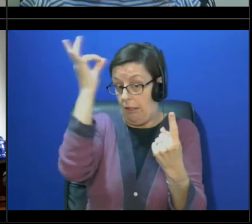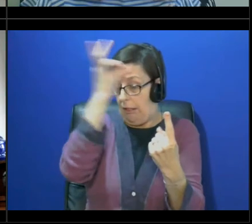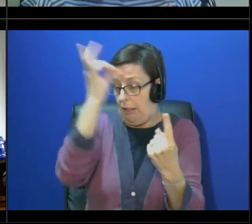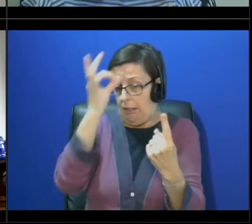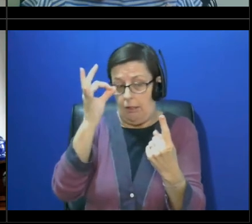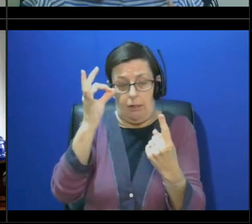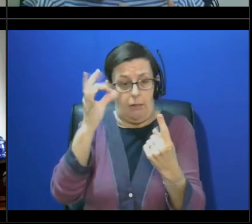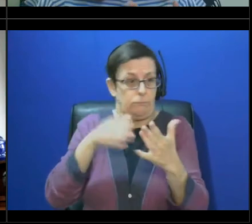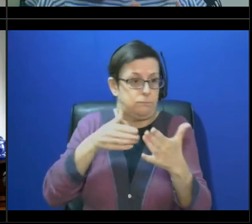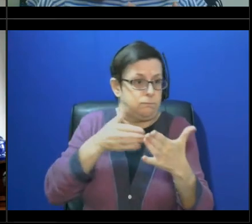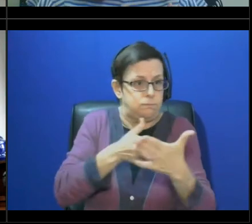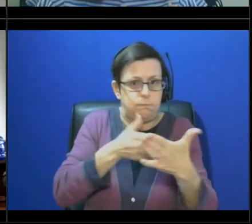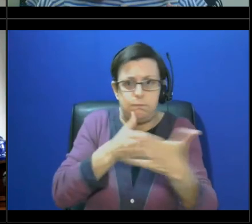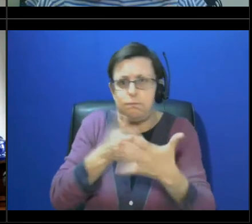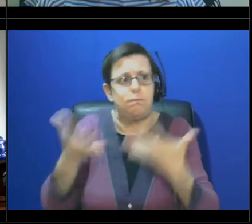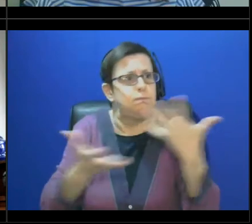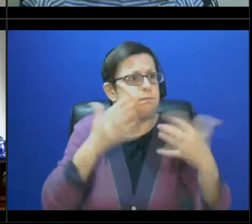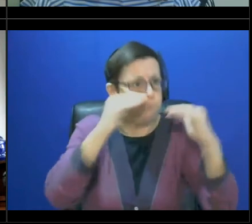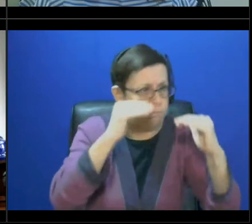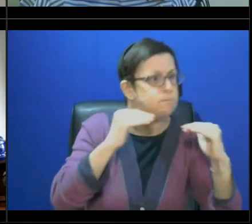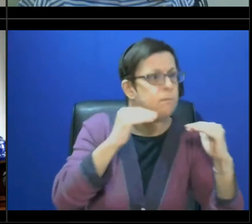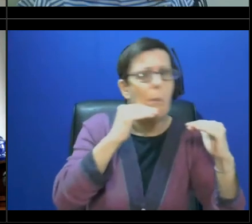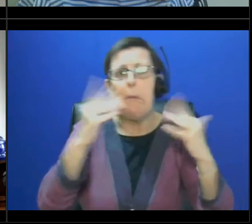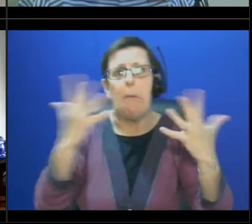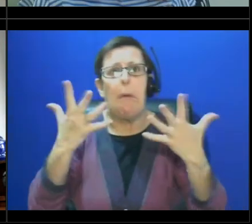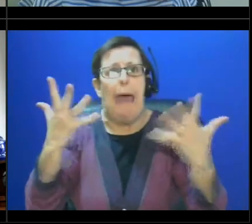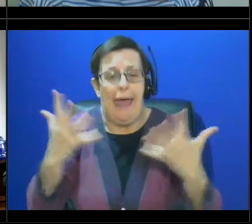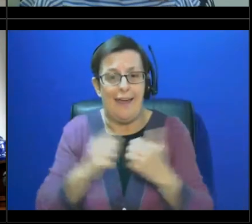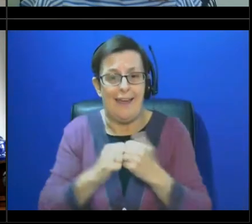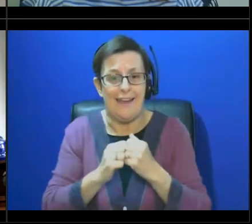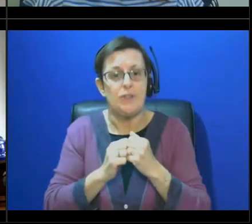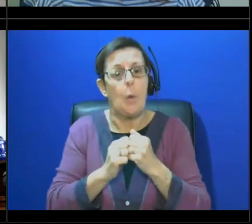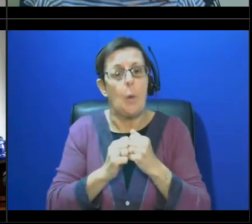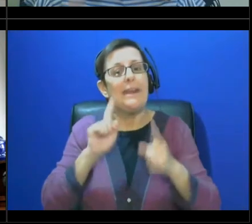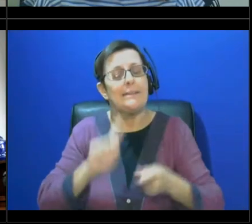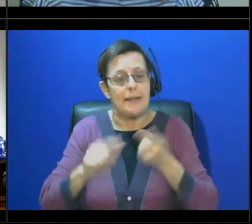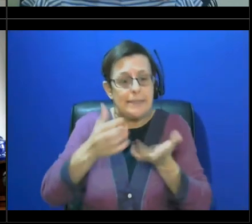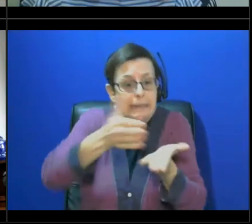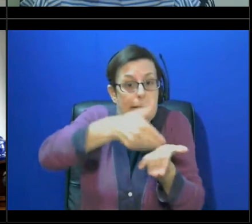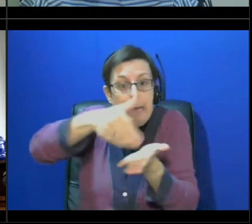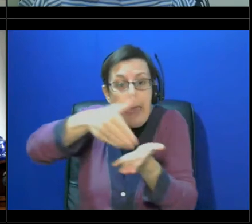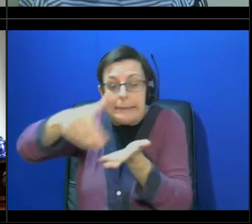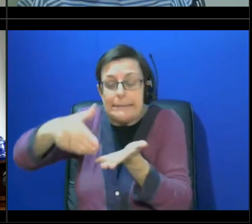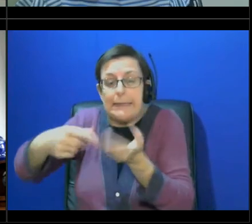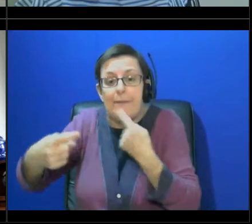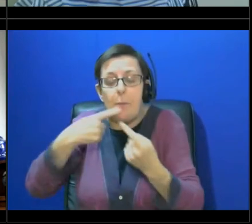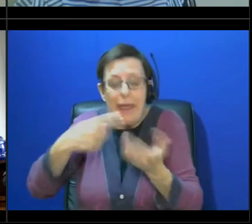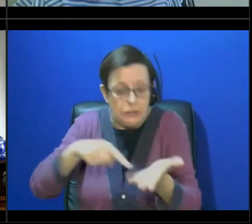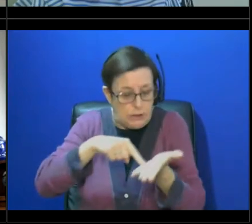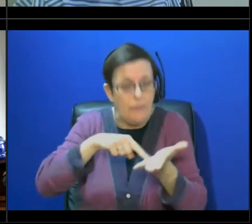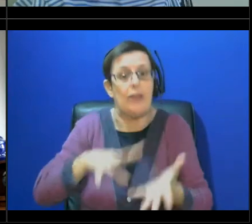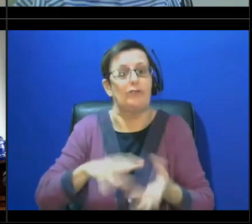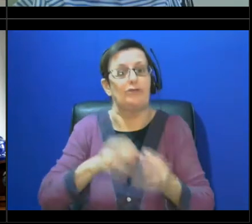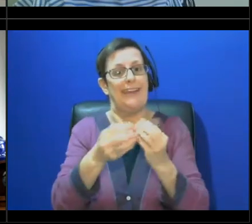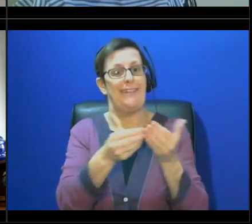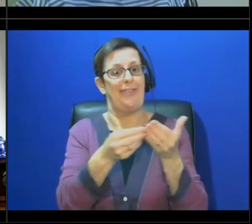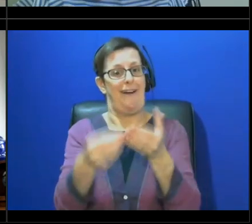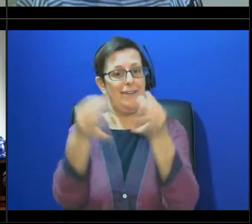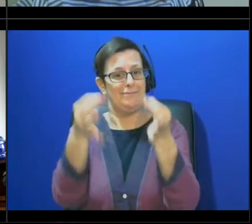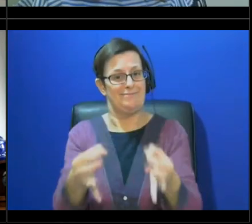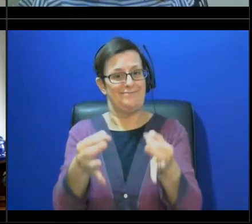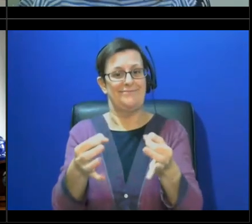So we started collating everything that we were coming across with this aim to produce the guide as a